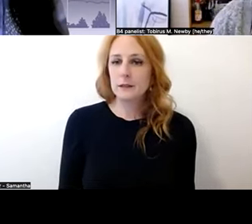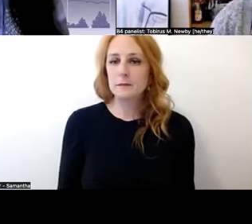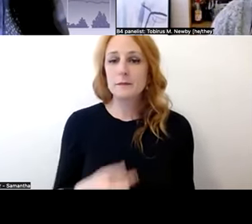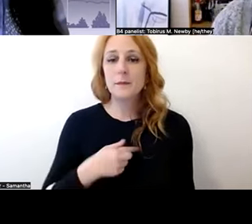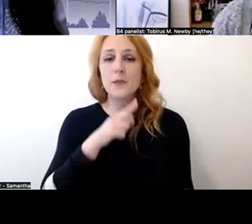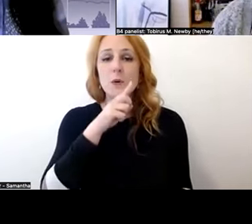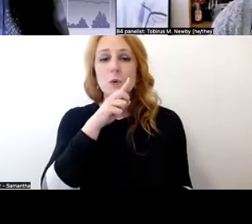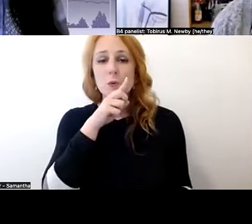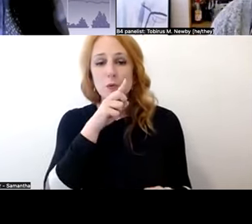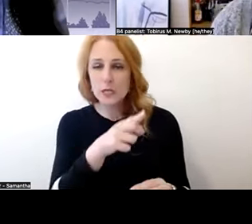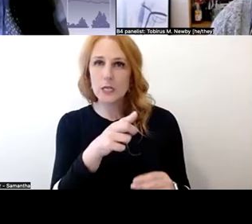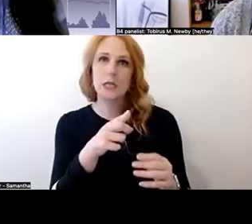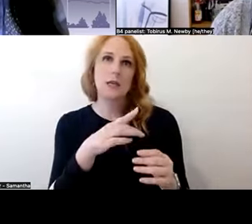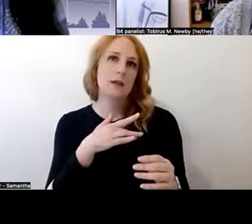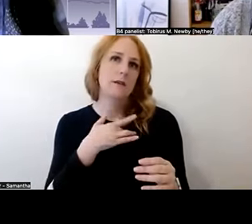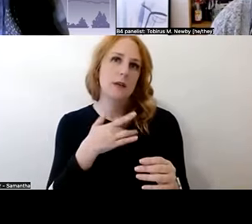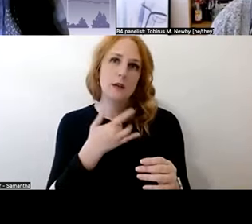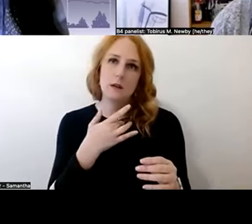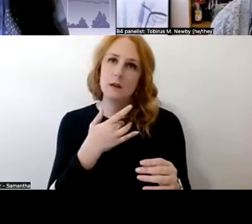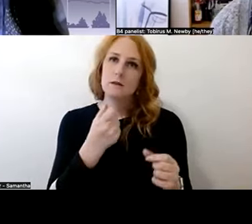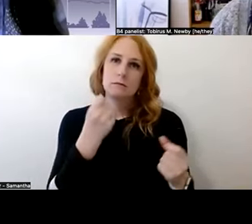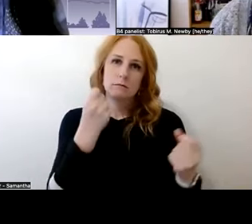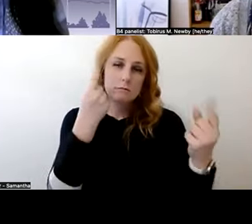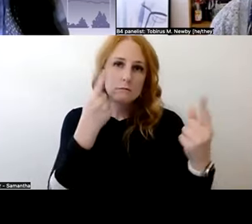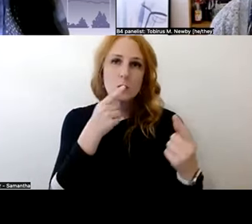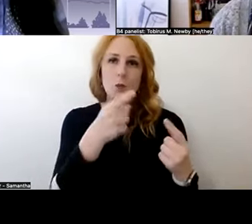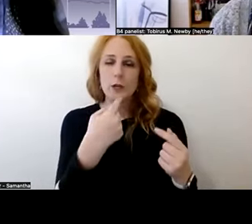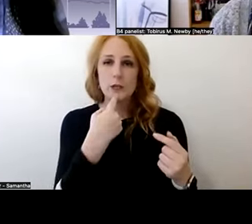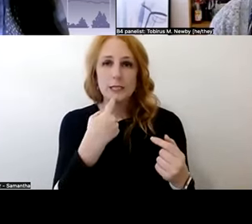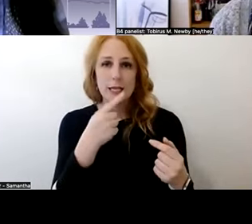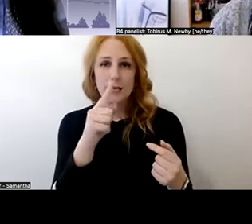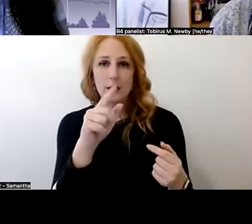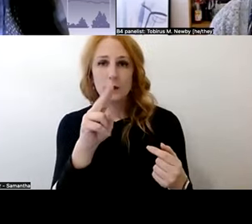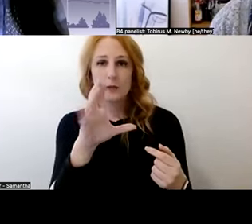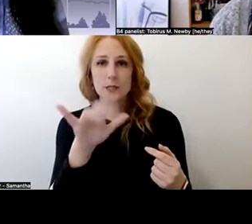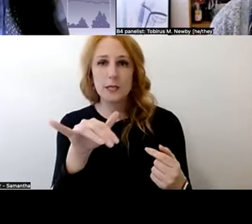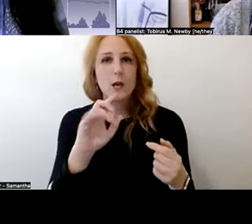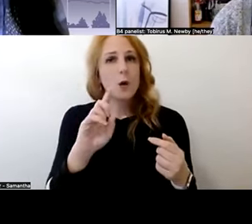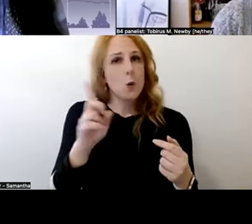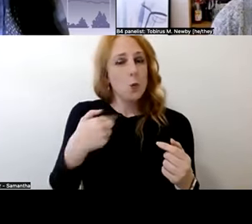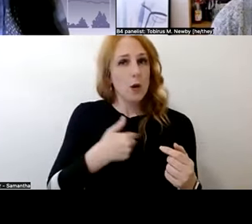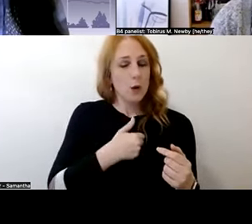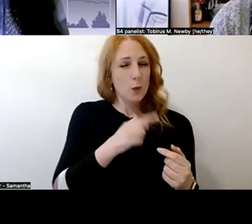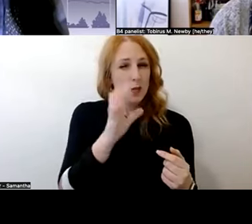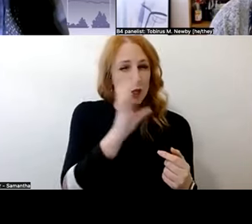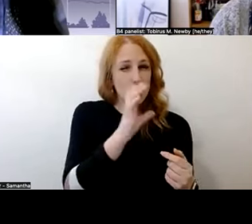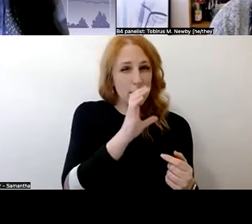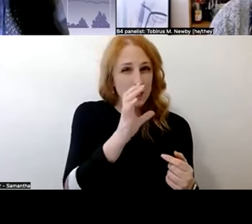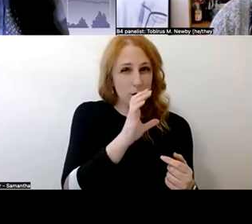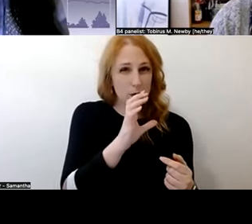I'm resonating with what you're saying, Lucy. Like, where are we looking for this sense of safety to come